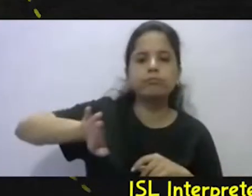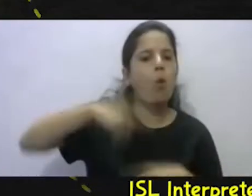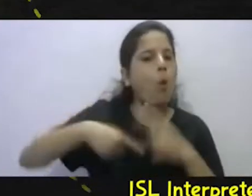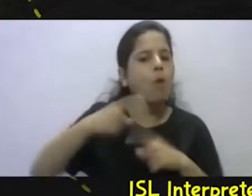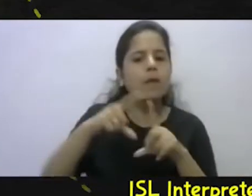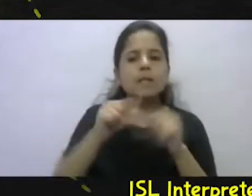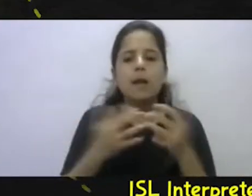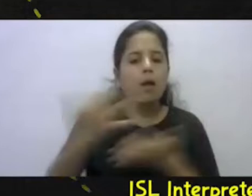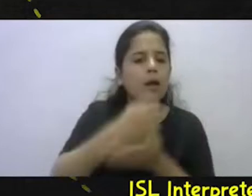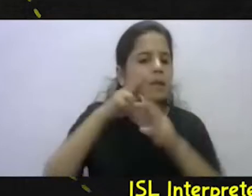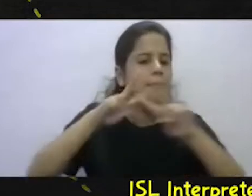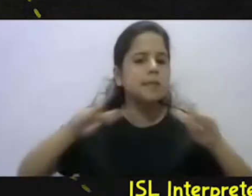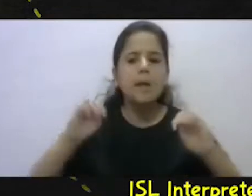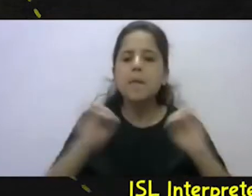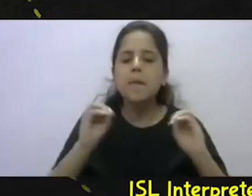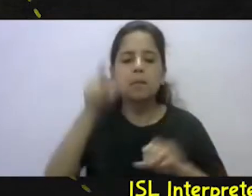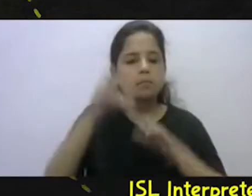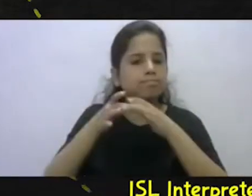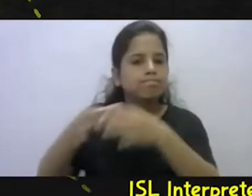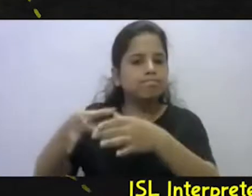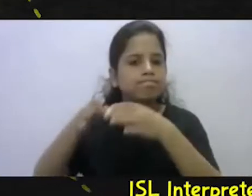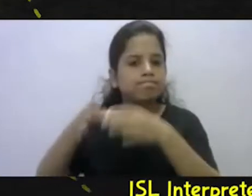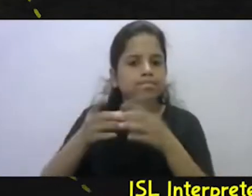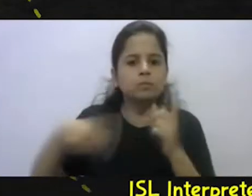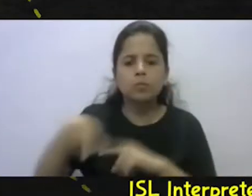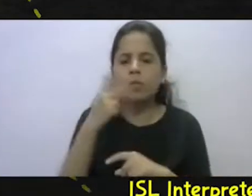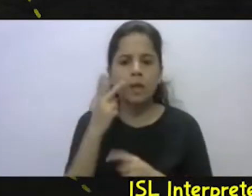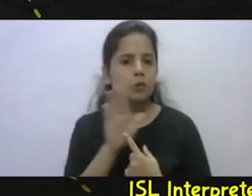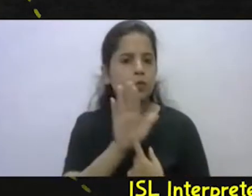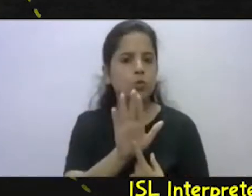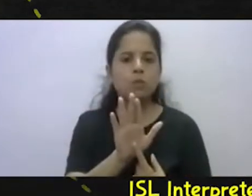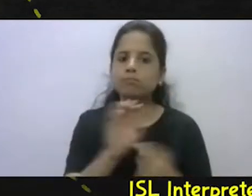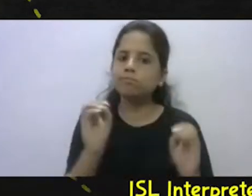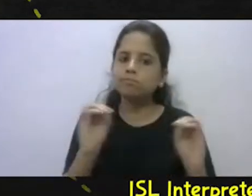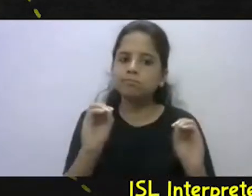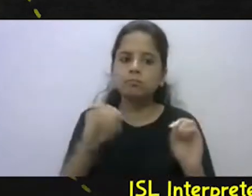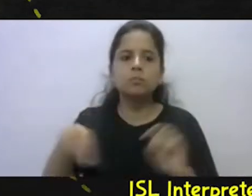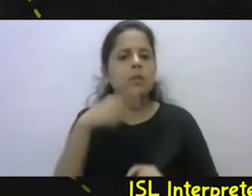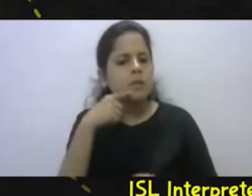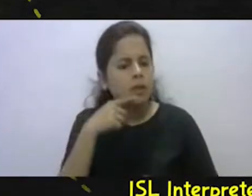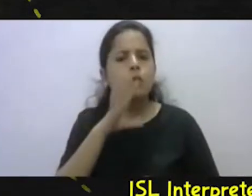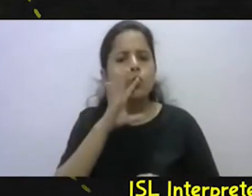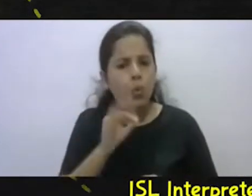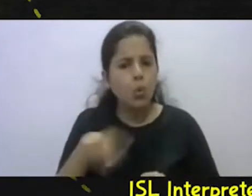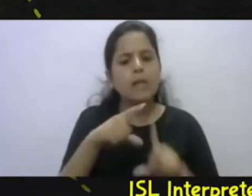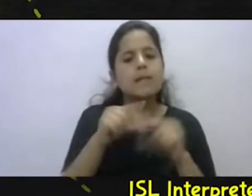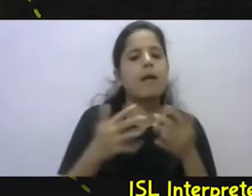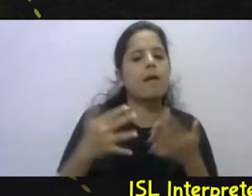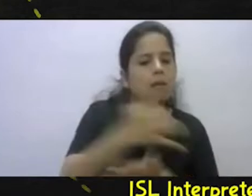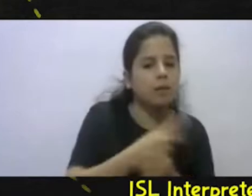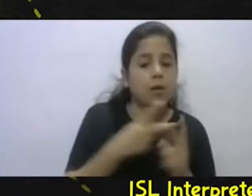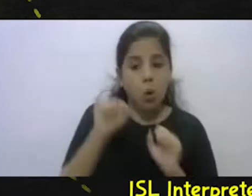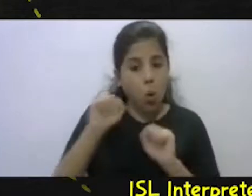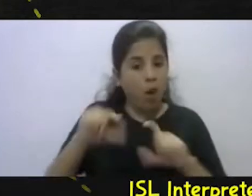and research. Marginalized communities are often misrepresented or not even represented at all, especially in data that deals with their